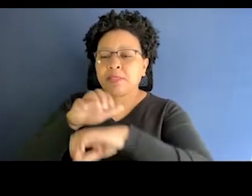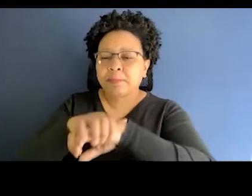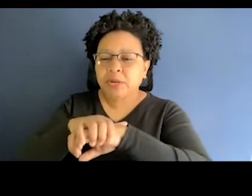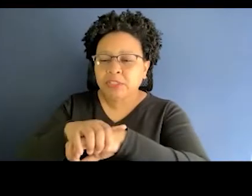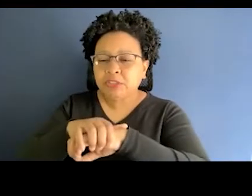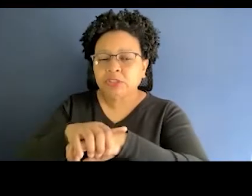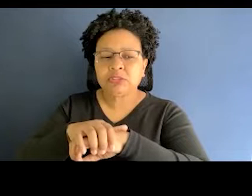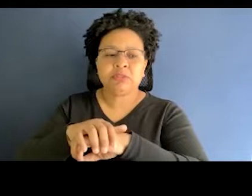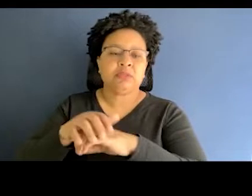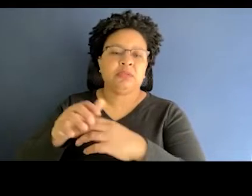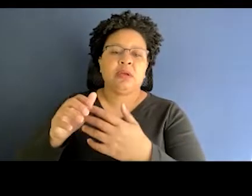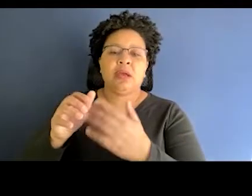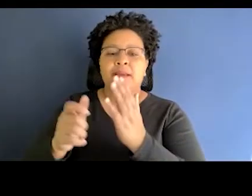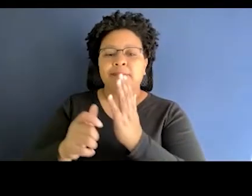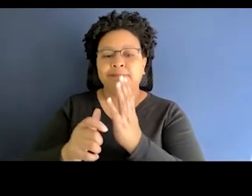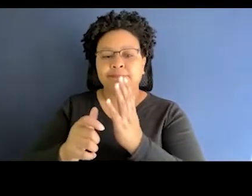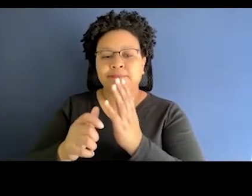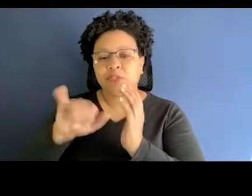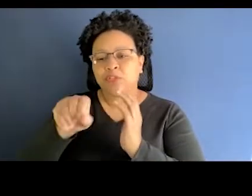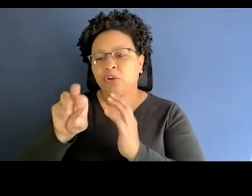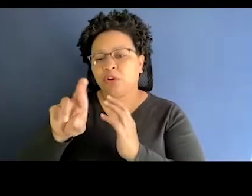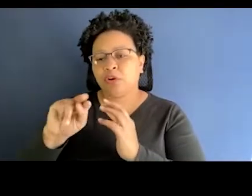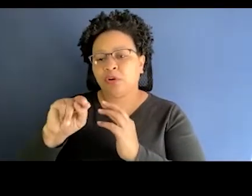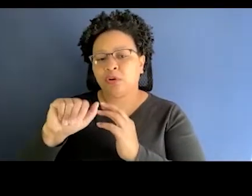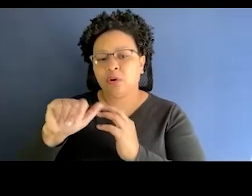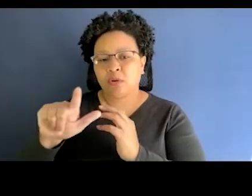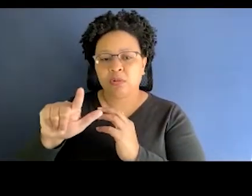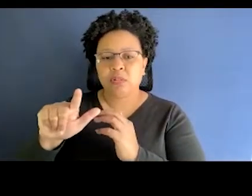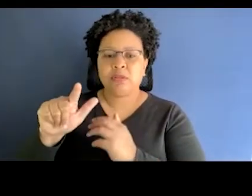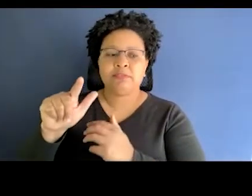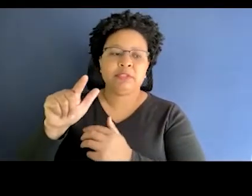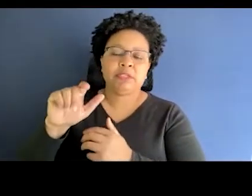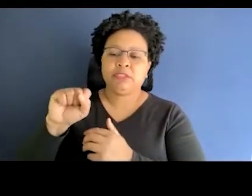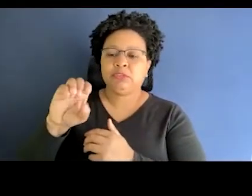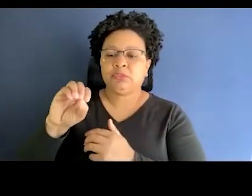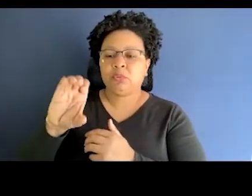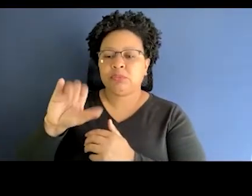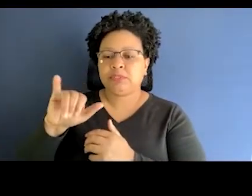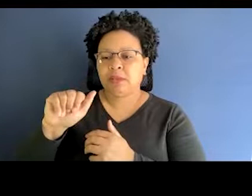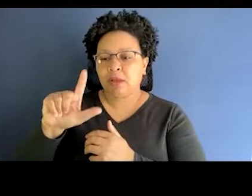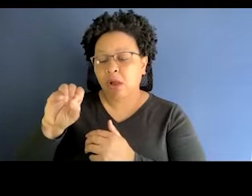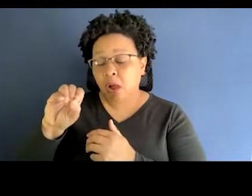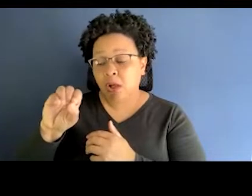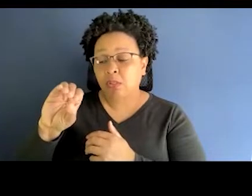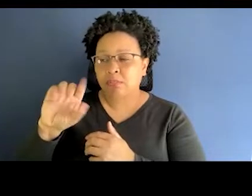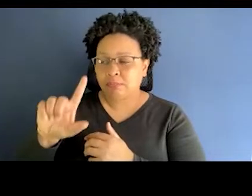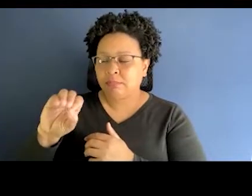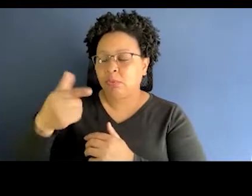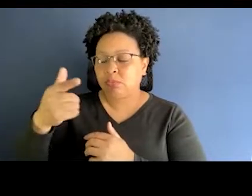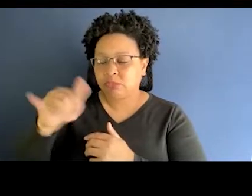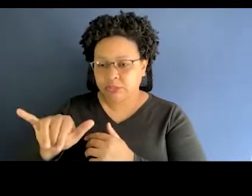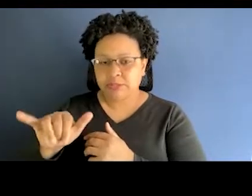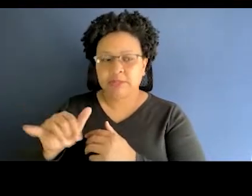is a project that specifically focused on hearing the voices and telling the stories of